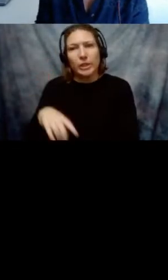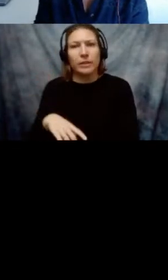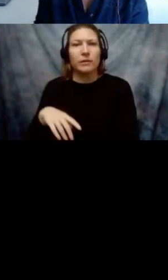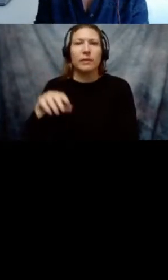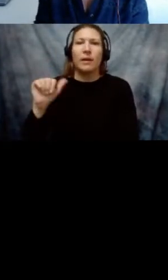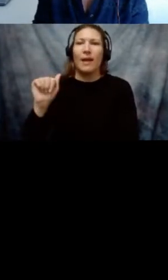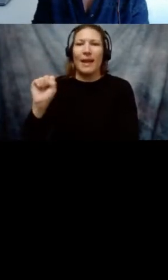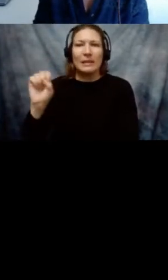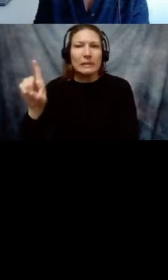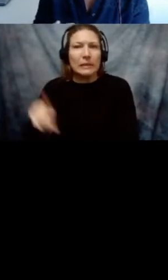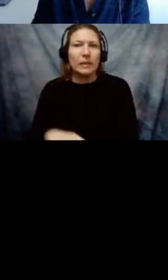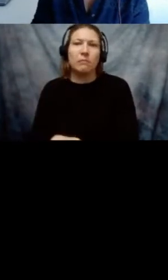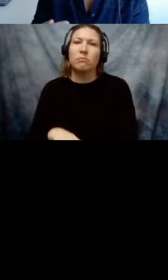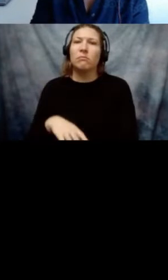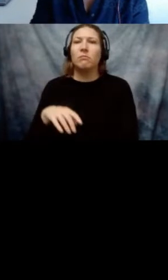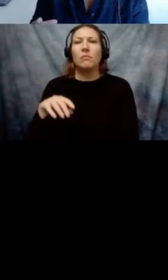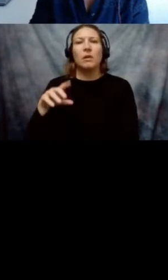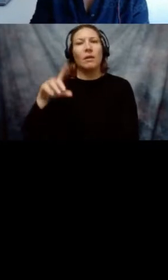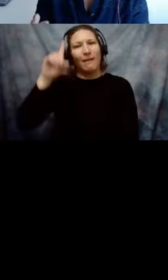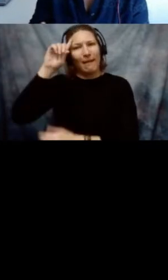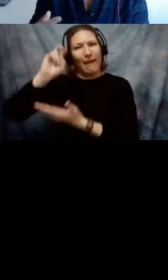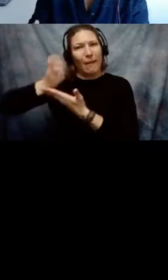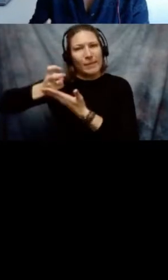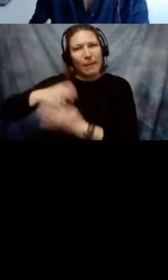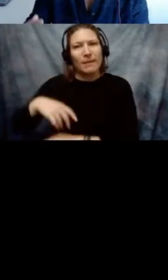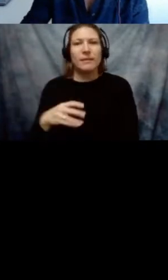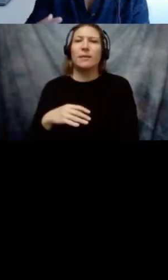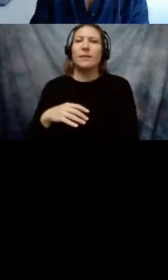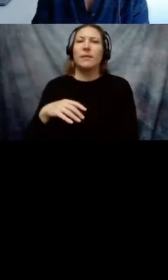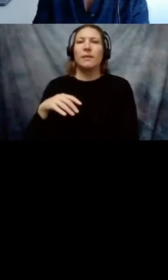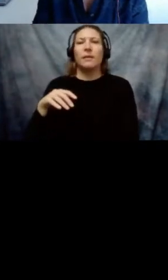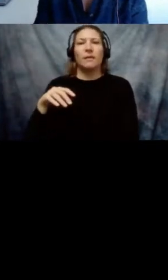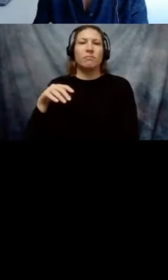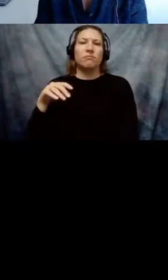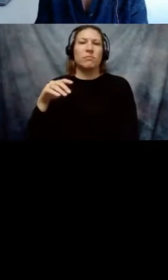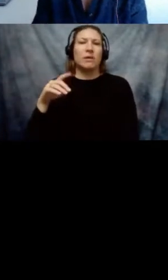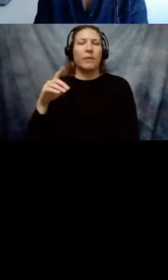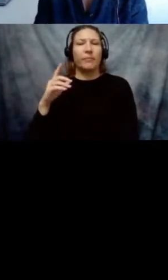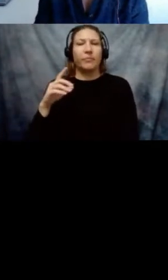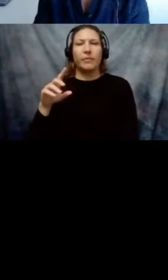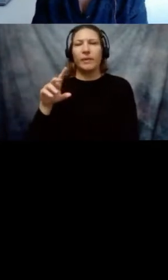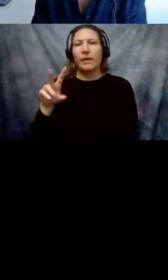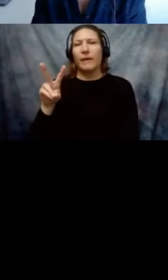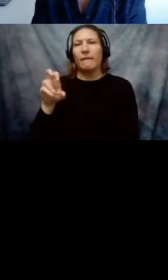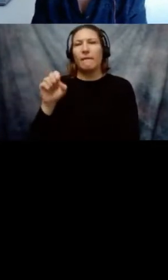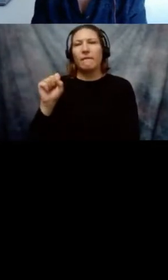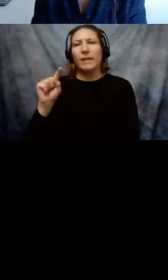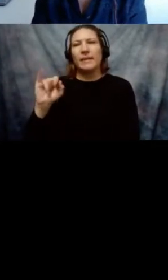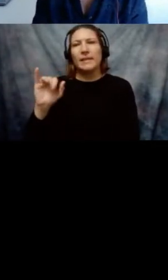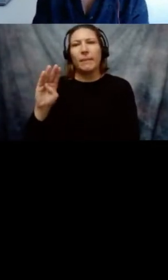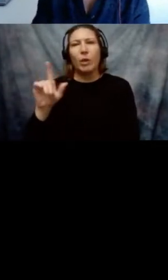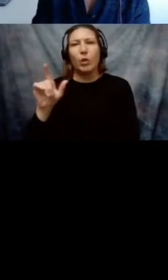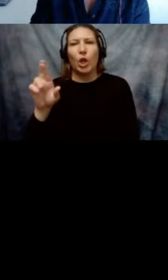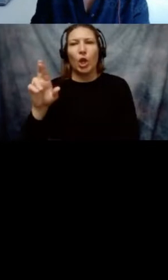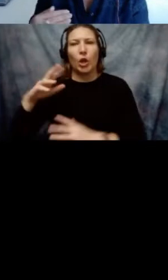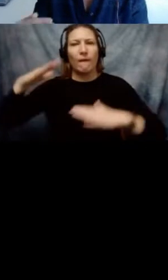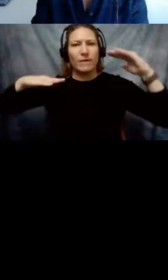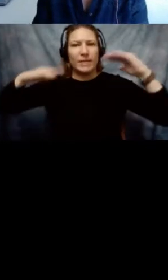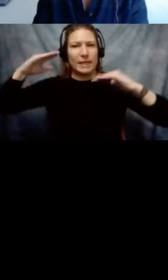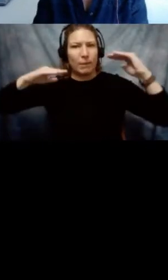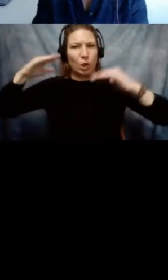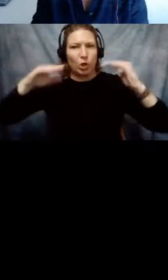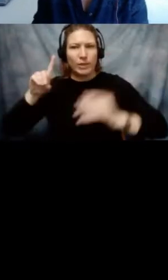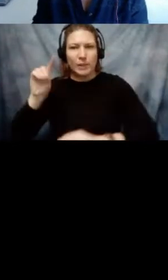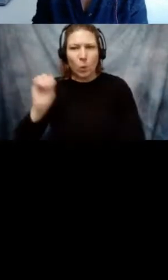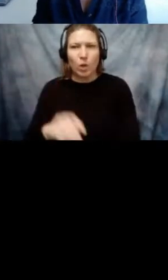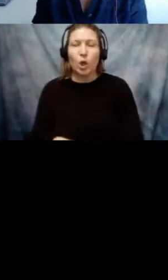conditions affected by movement and flashing content such as epilepsy and vestibular disorder. And then we can also have a whole